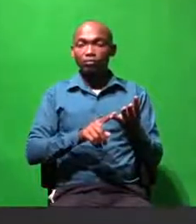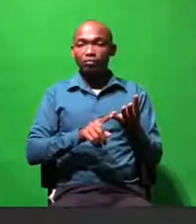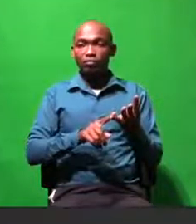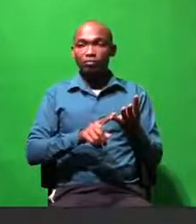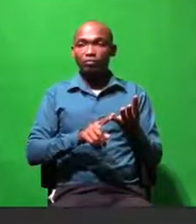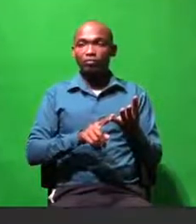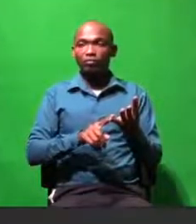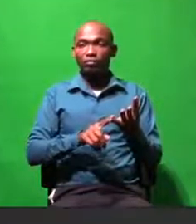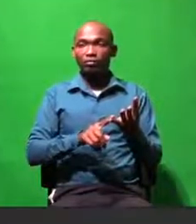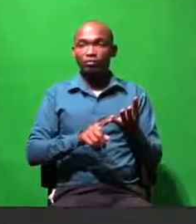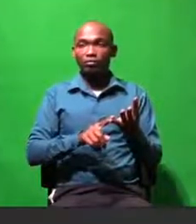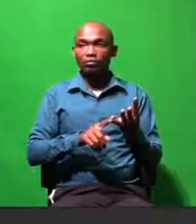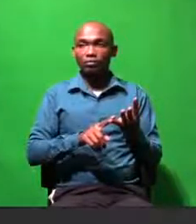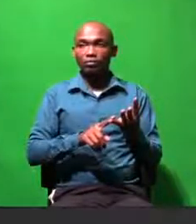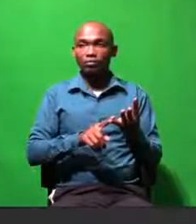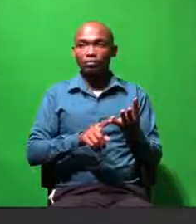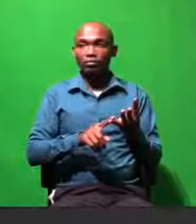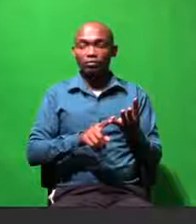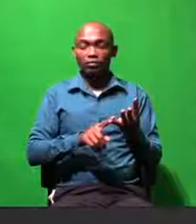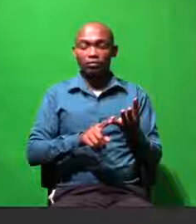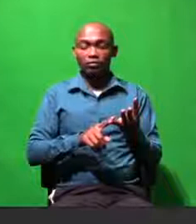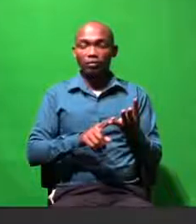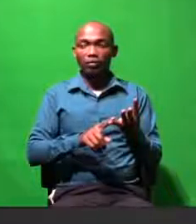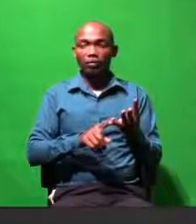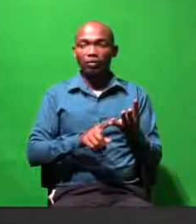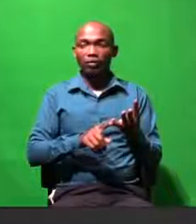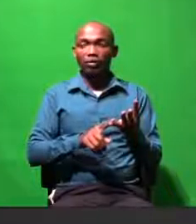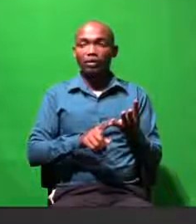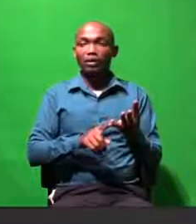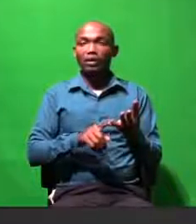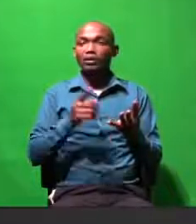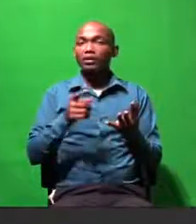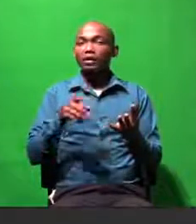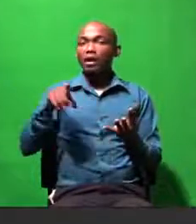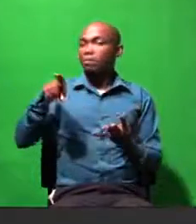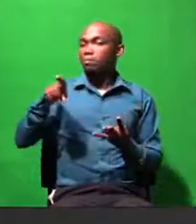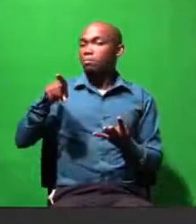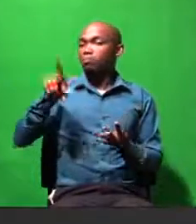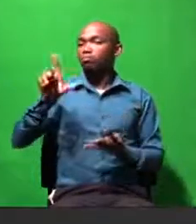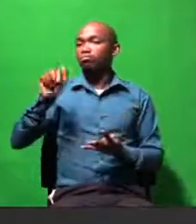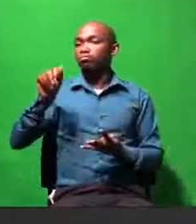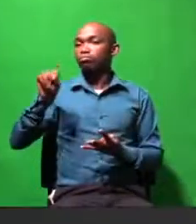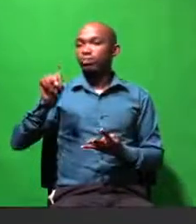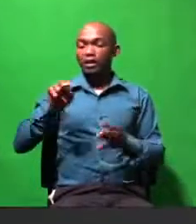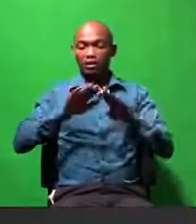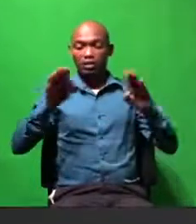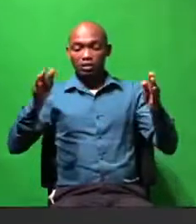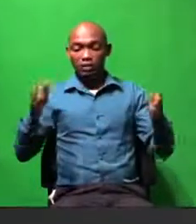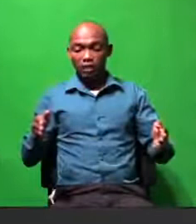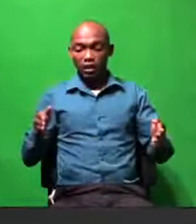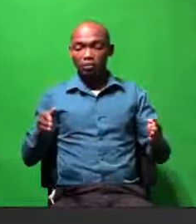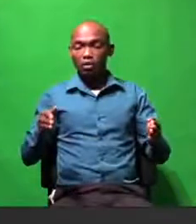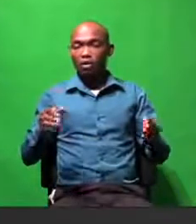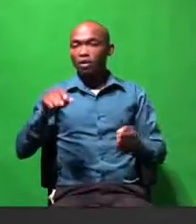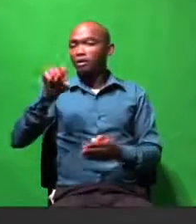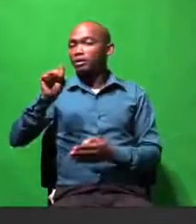And the fourth one is a plane table